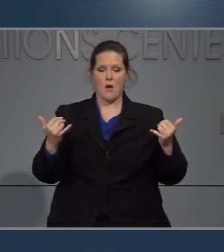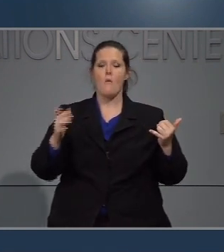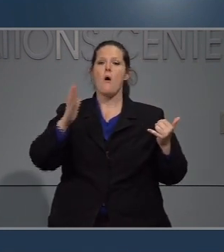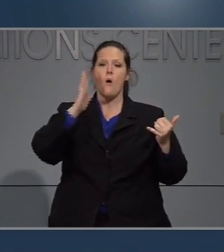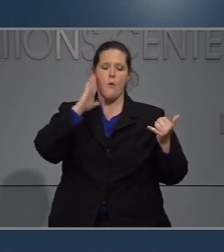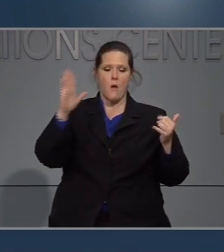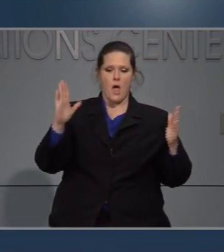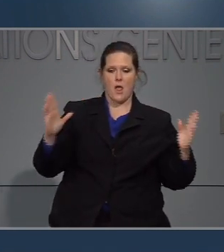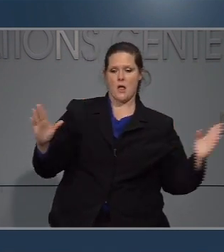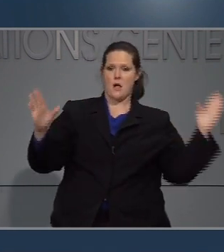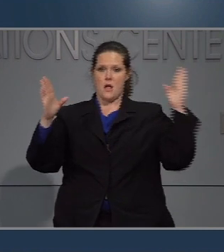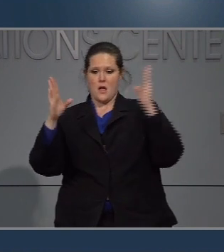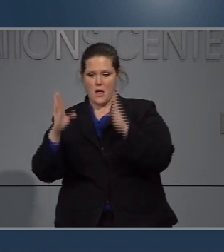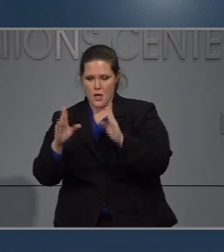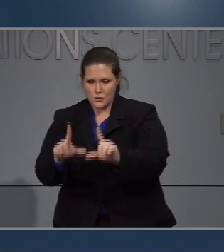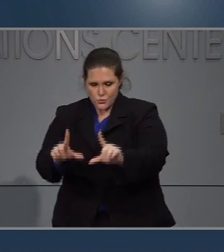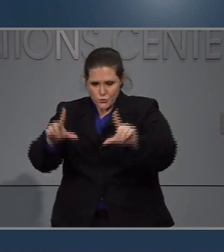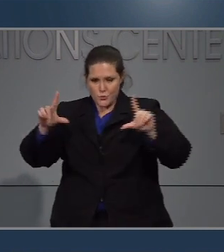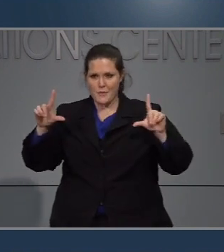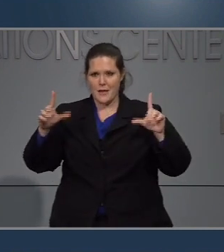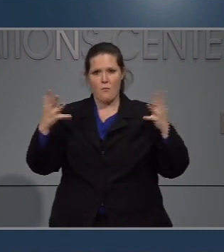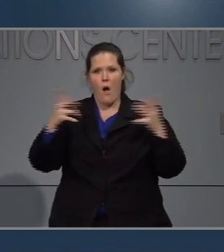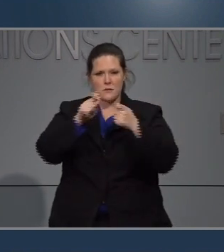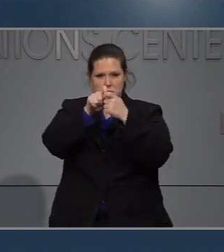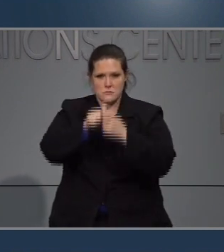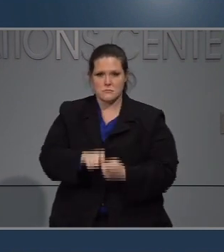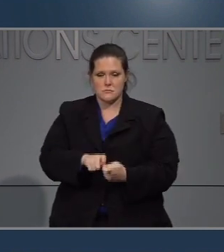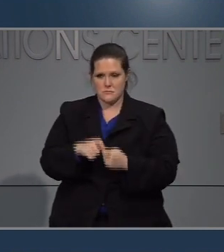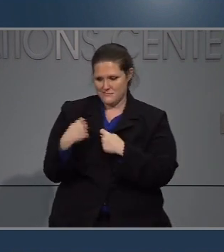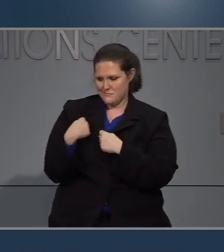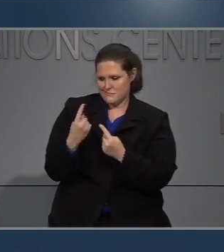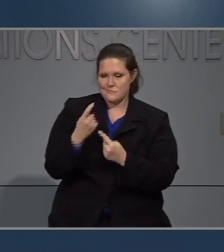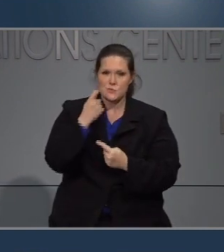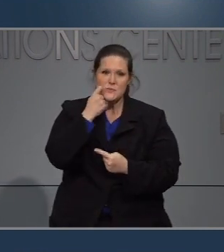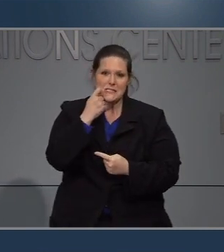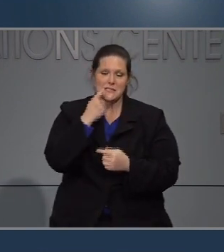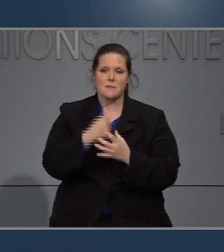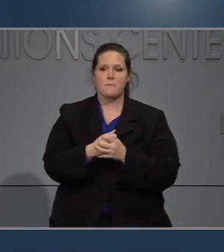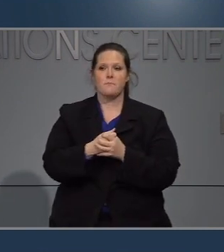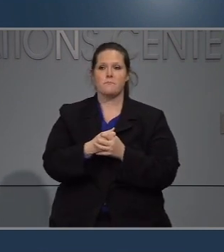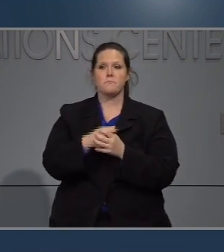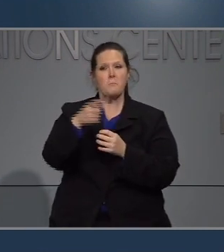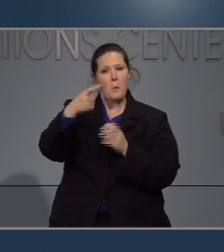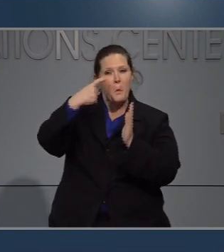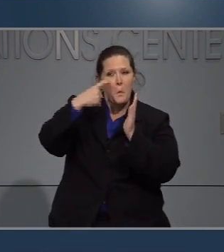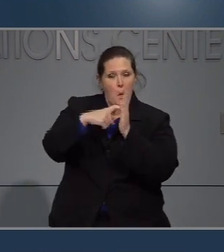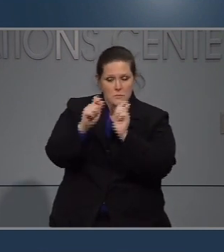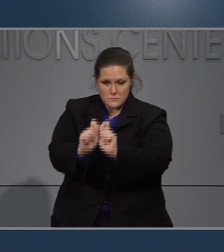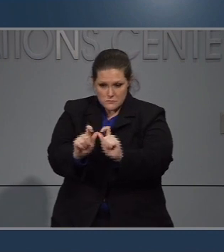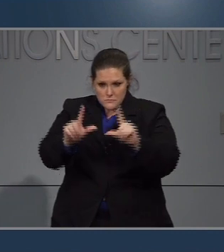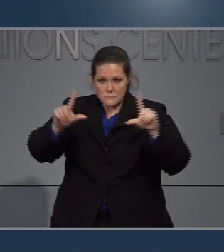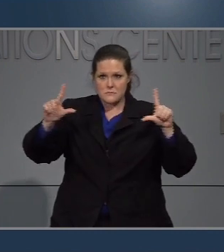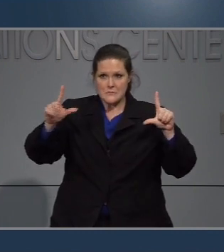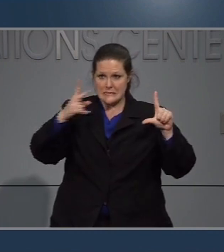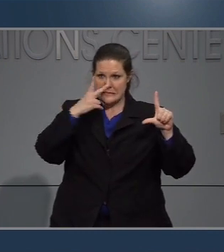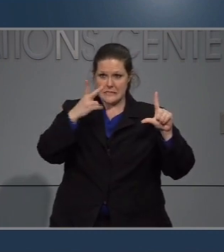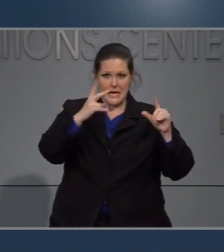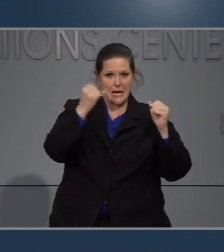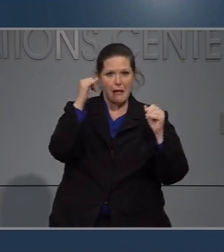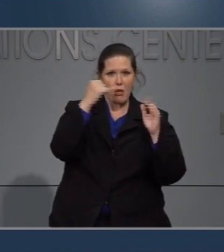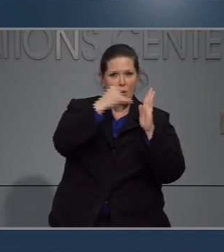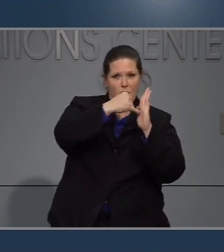picture with a little more detail. And as you can see, looking at the flattening of that yellow line, the number of